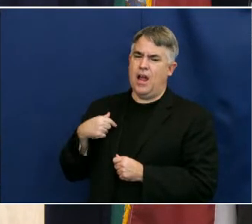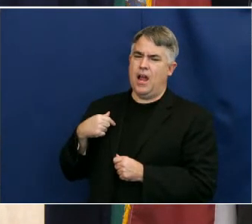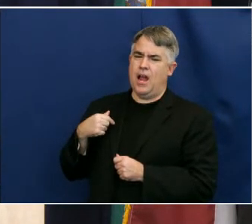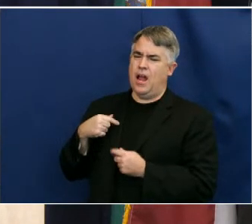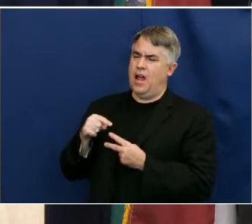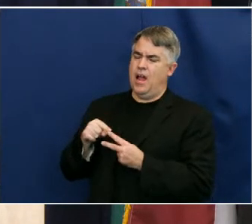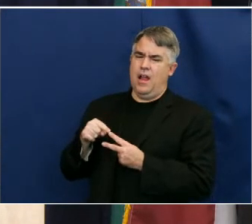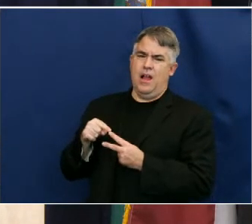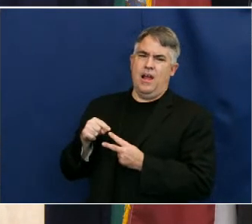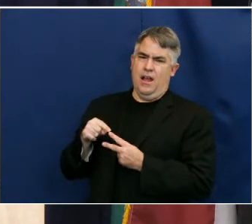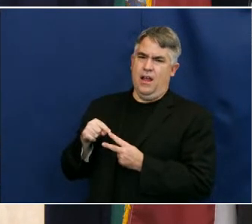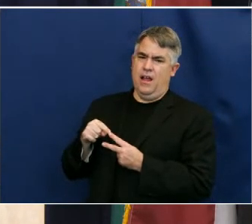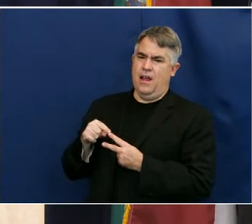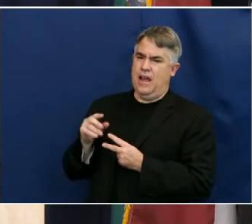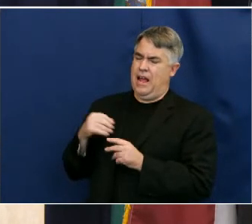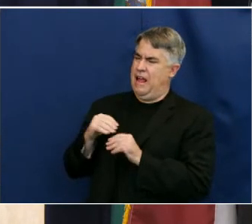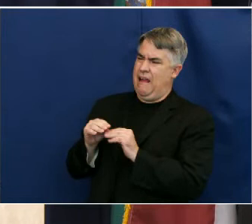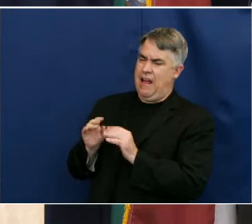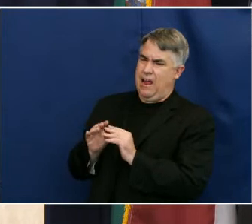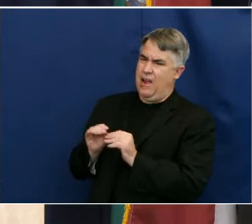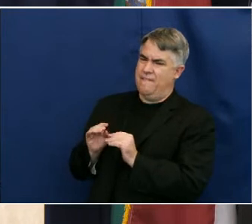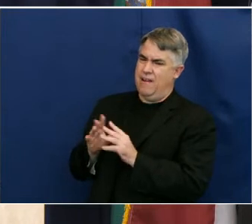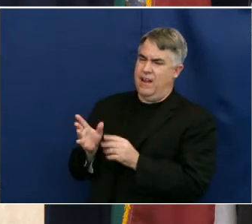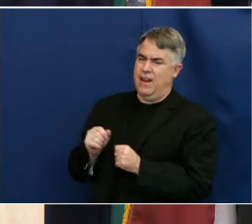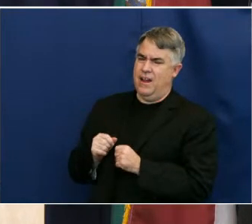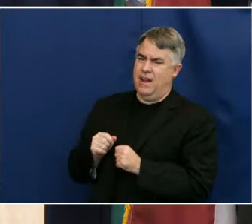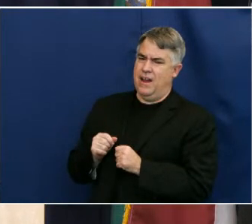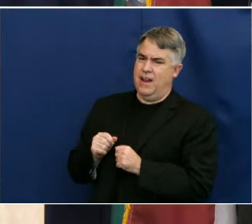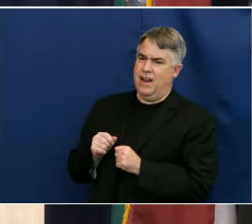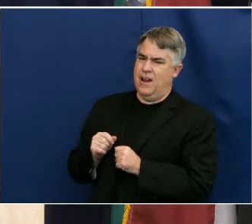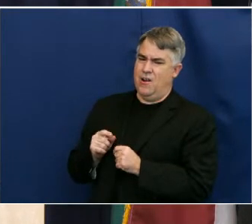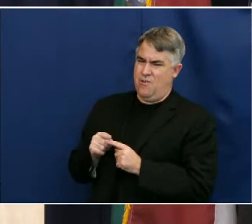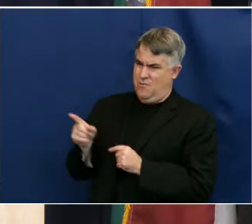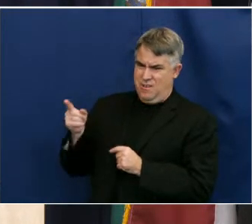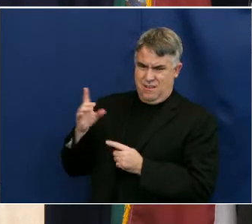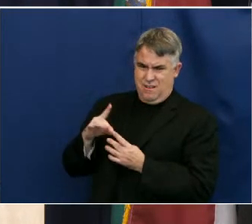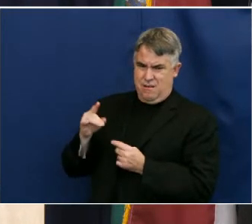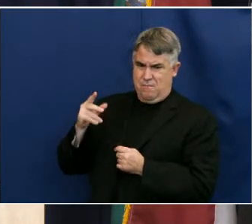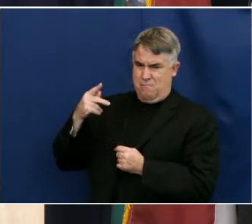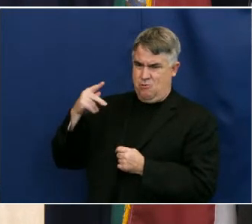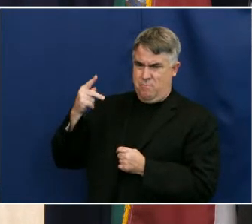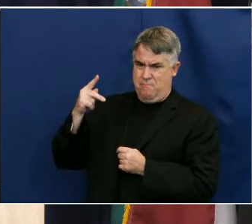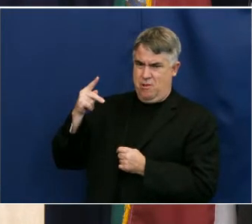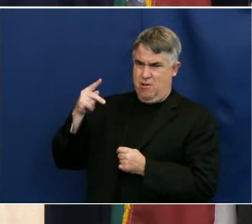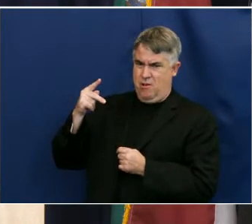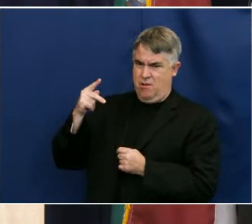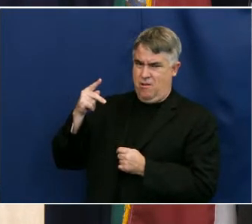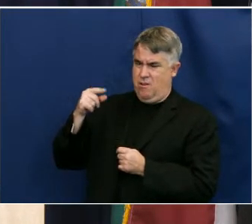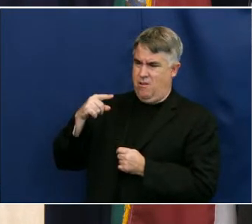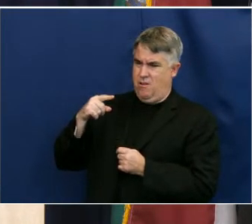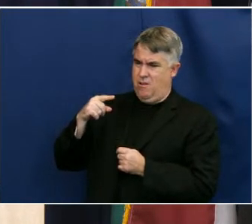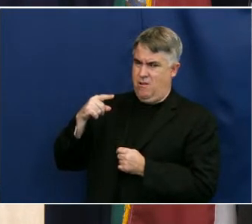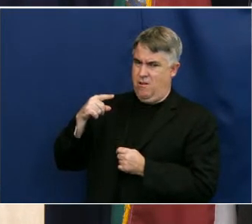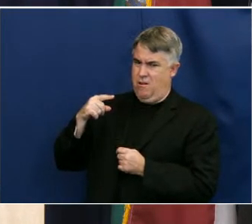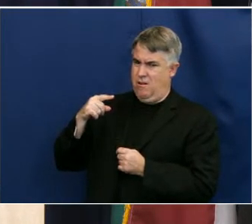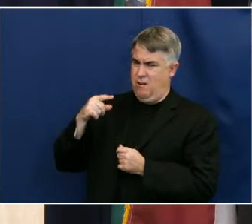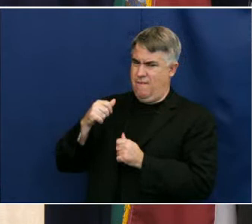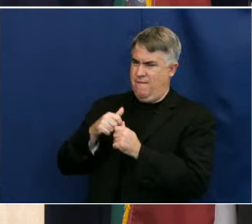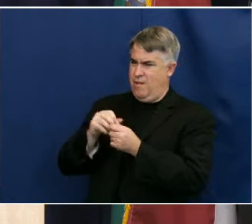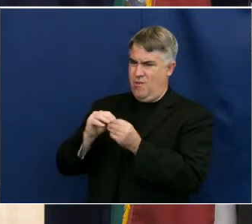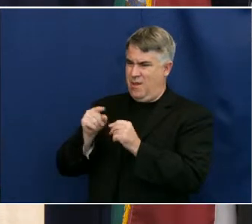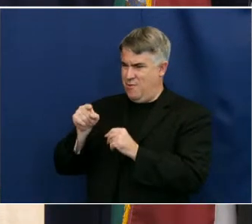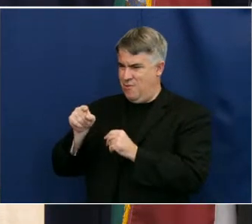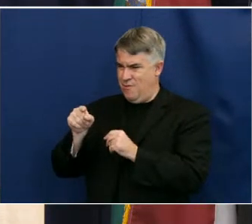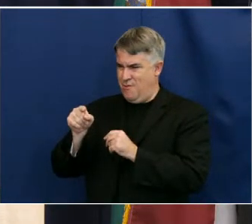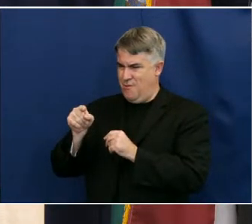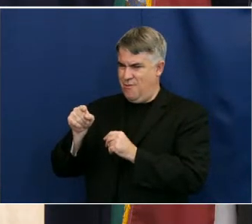one is, I wanted to clarify something, Supervisor Fletch, that you said about the purple tier being based X cases and Y hospitalizations. I think it's about